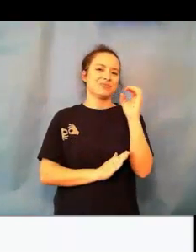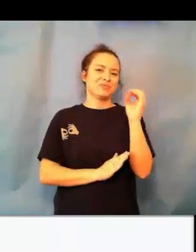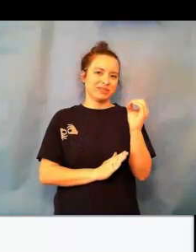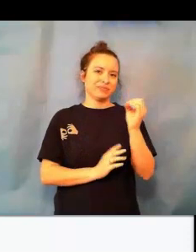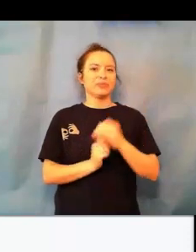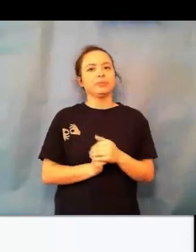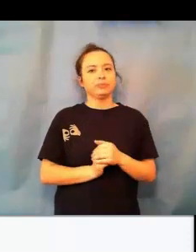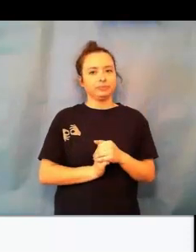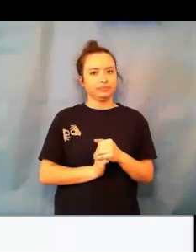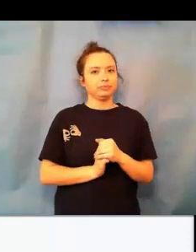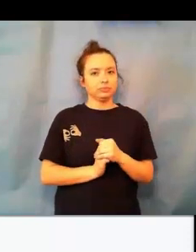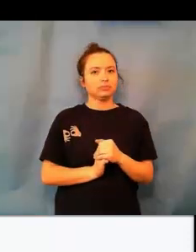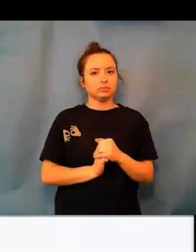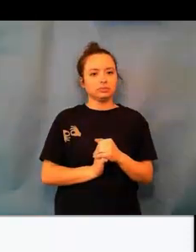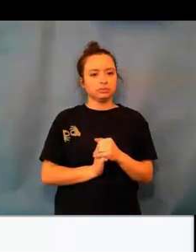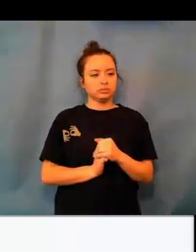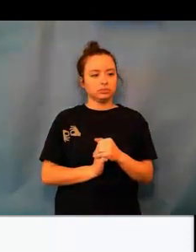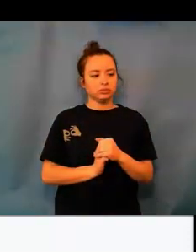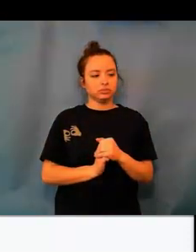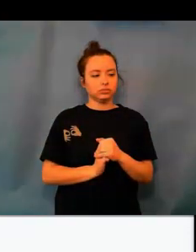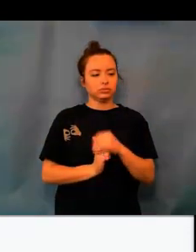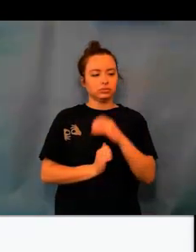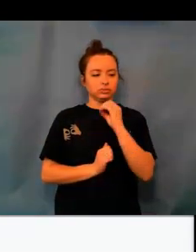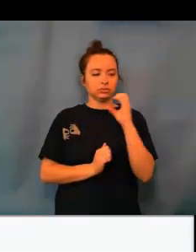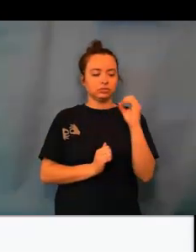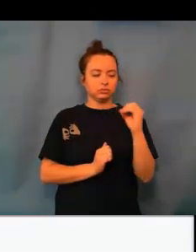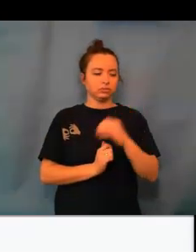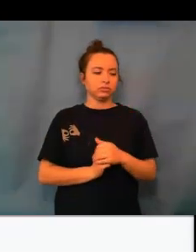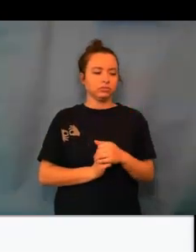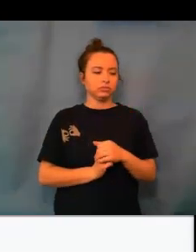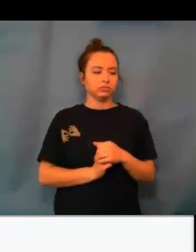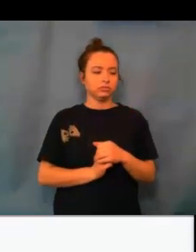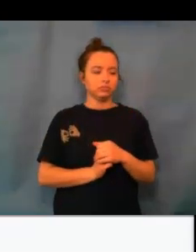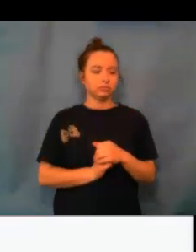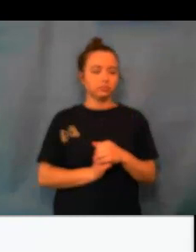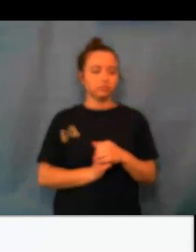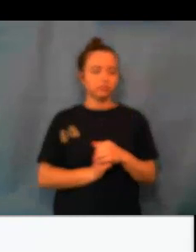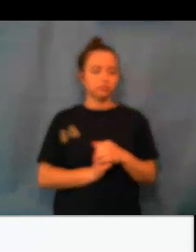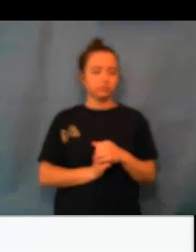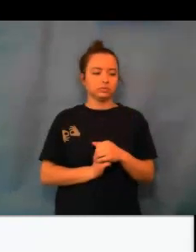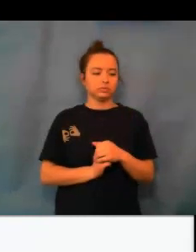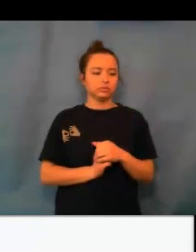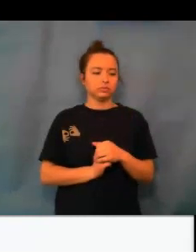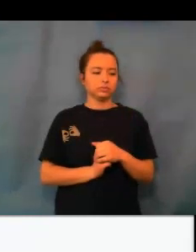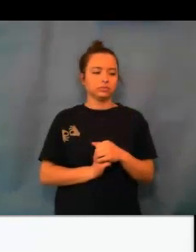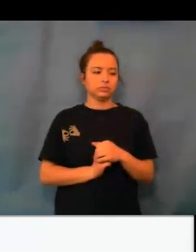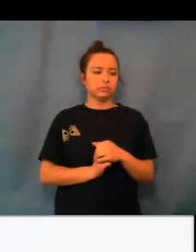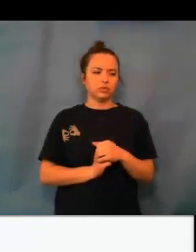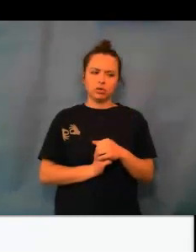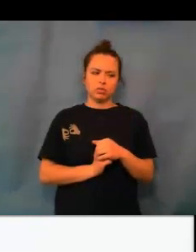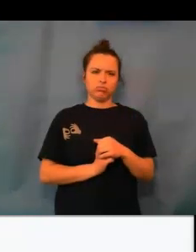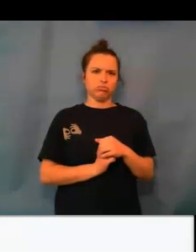the 12. So it's going to be 0. This is going to start over. Oh, this